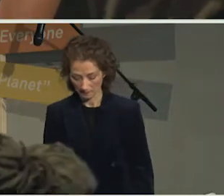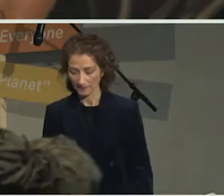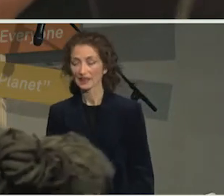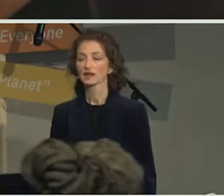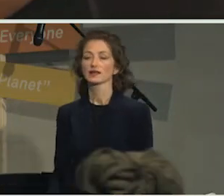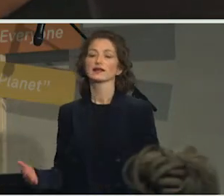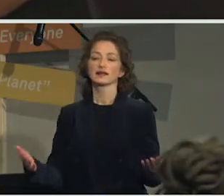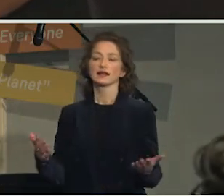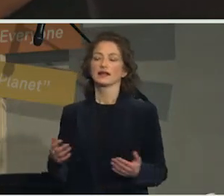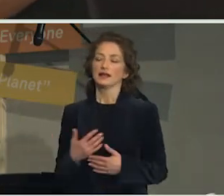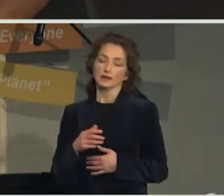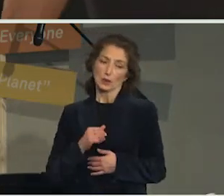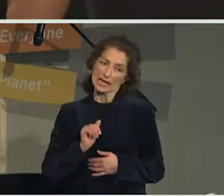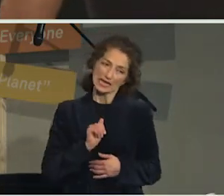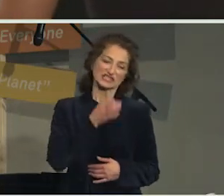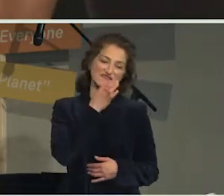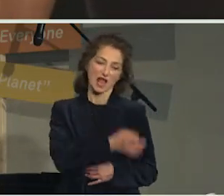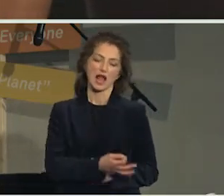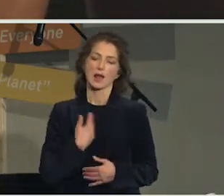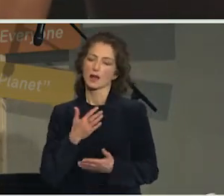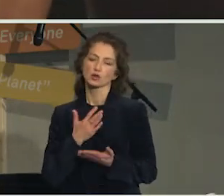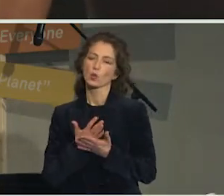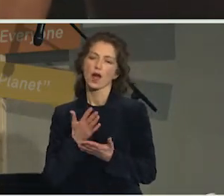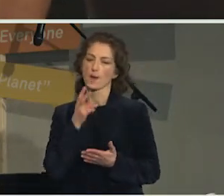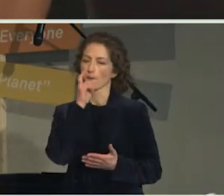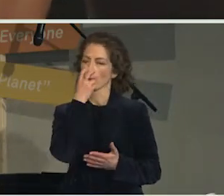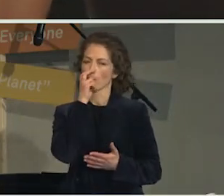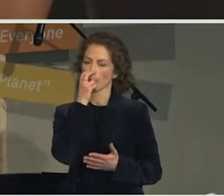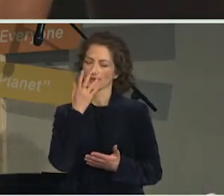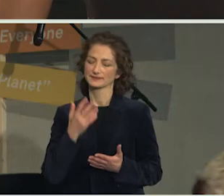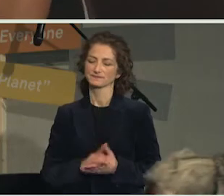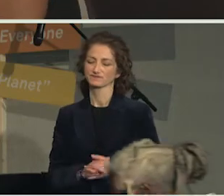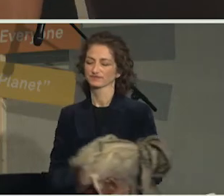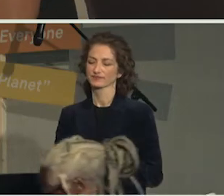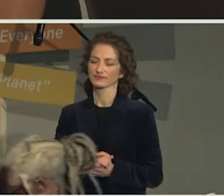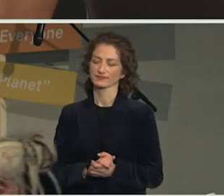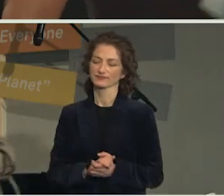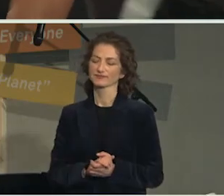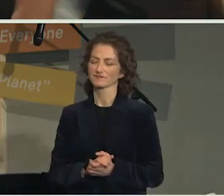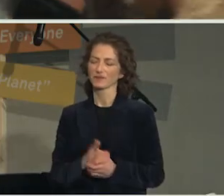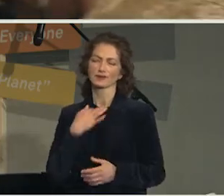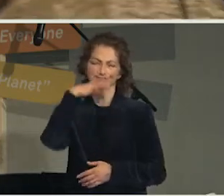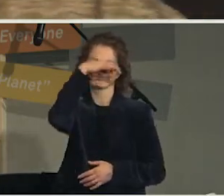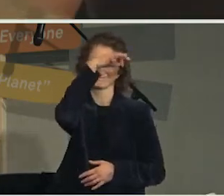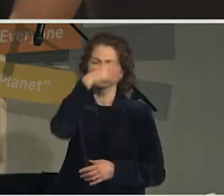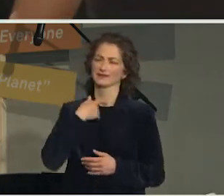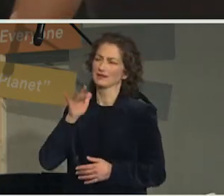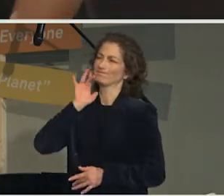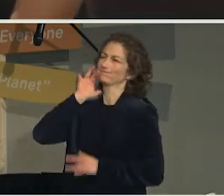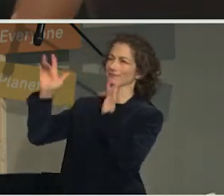So the first question I actually would like to start out of curiosity is, like, you talk a lot about being a back talker, which I can relate to, and I think a lot of us can relate